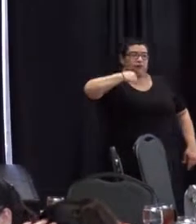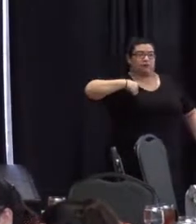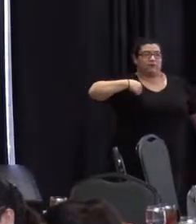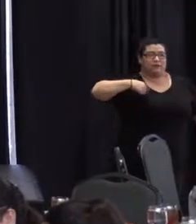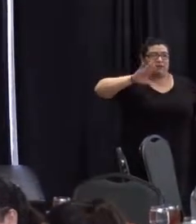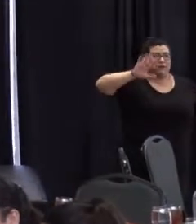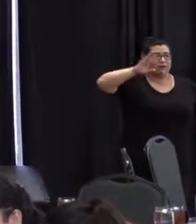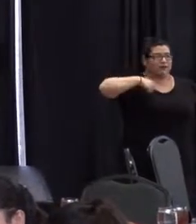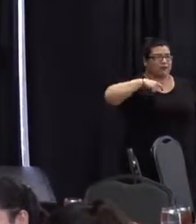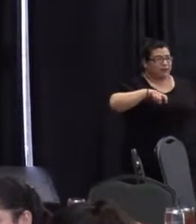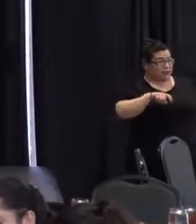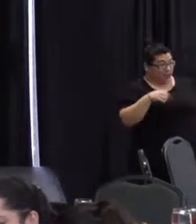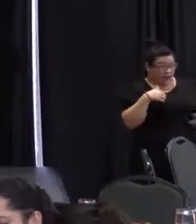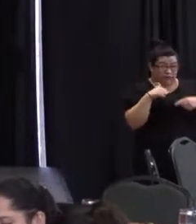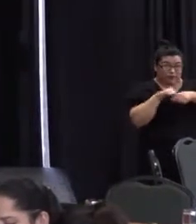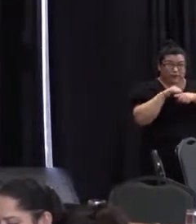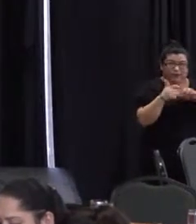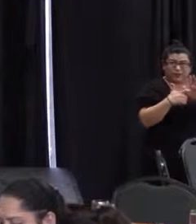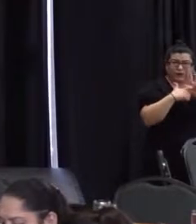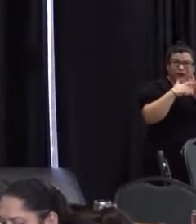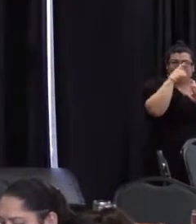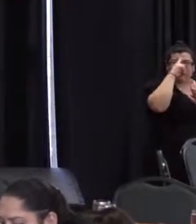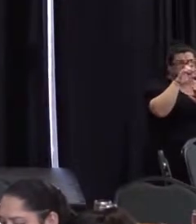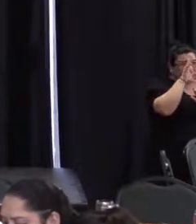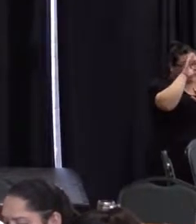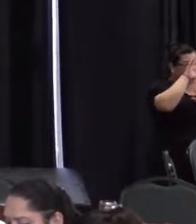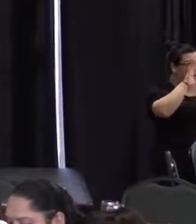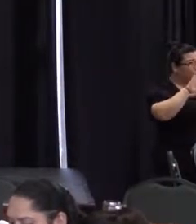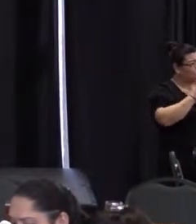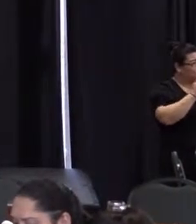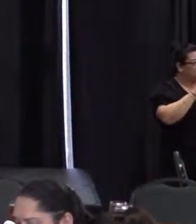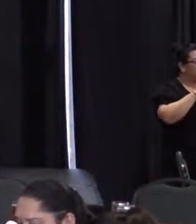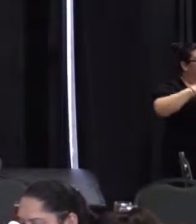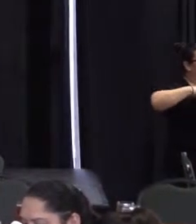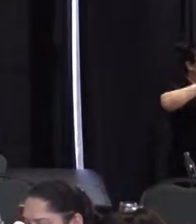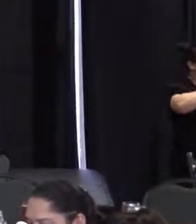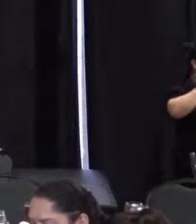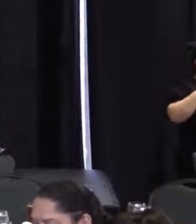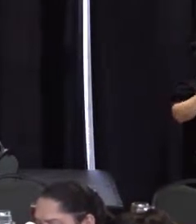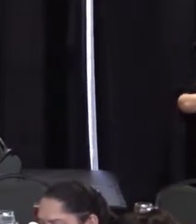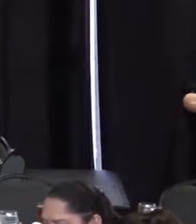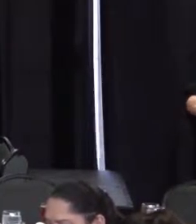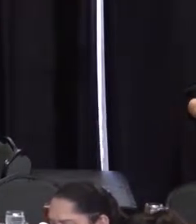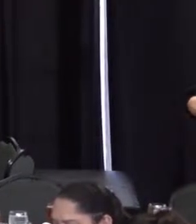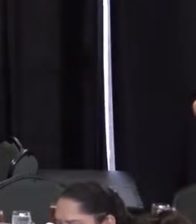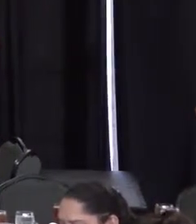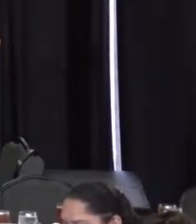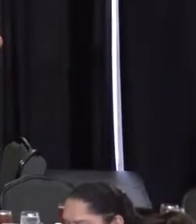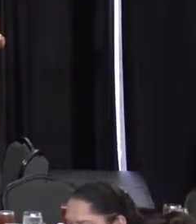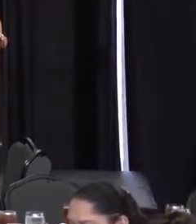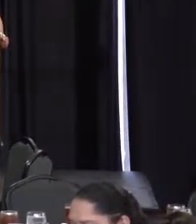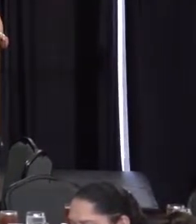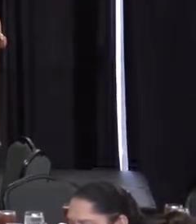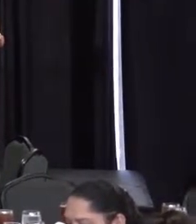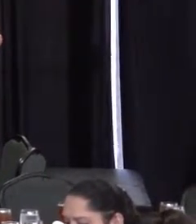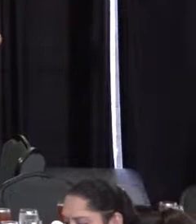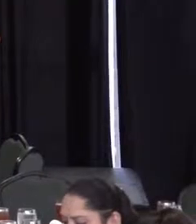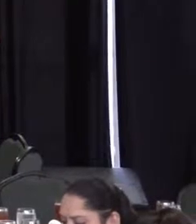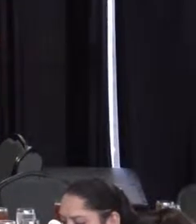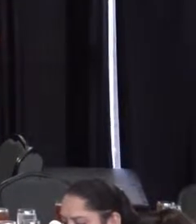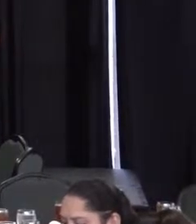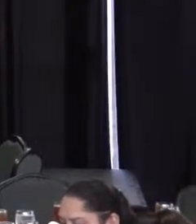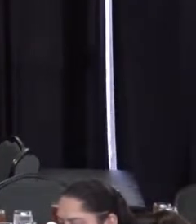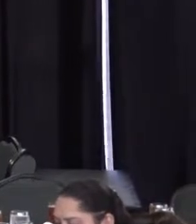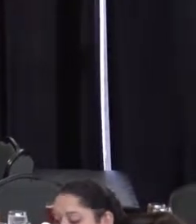that. Is there training required, or just me as a faculty, I need to do that? Well, let me snitch on